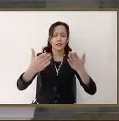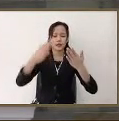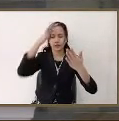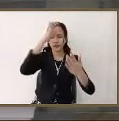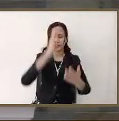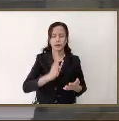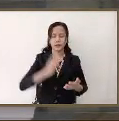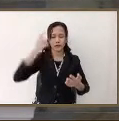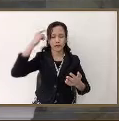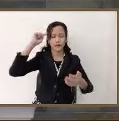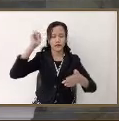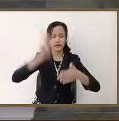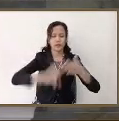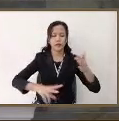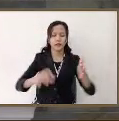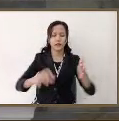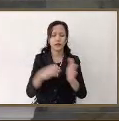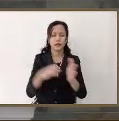passage. And as we learn